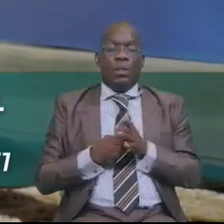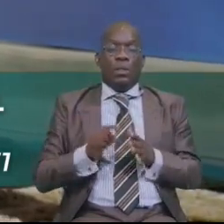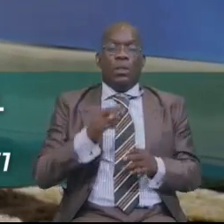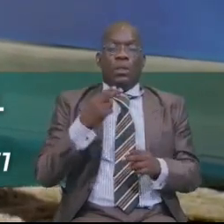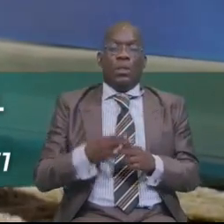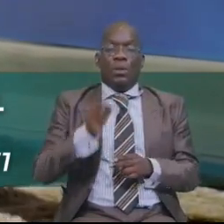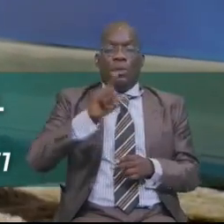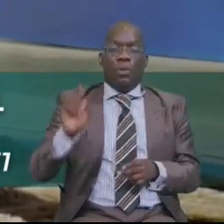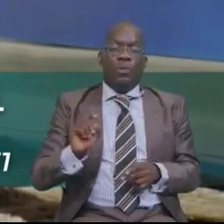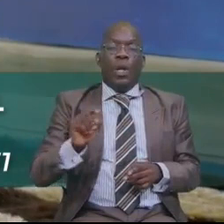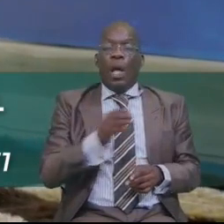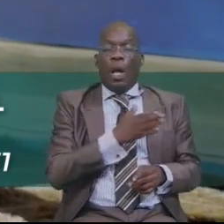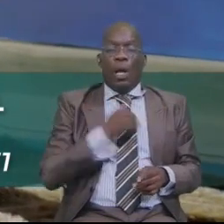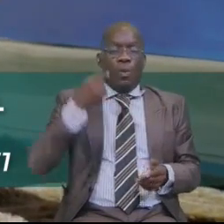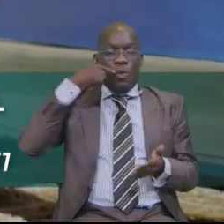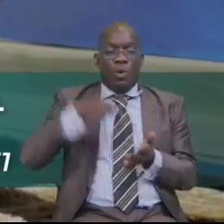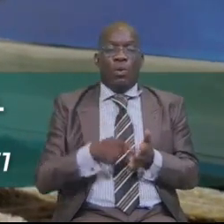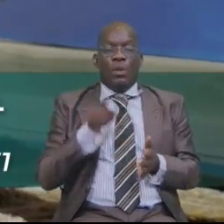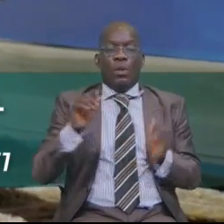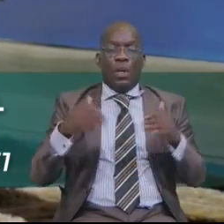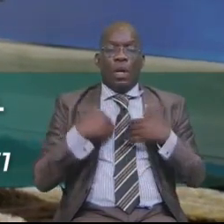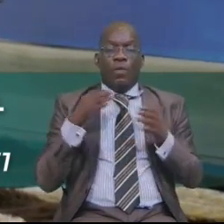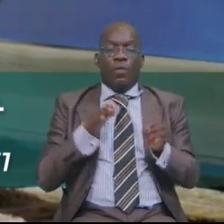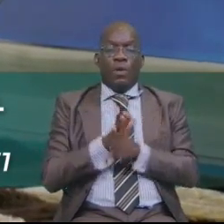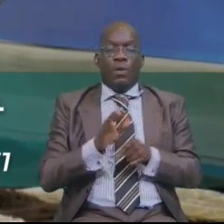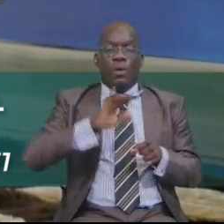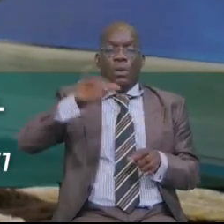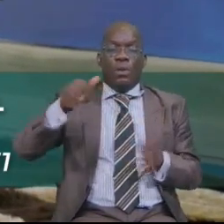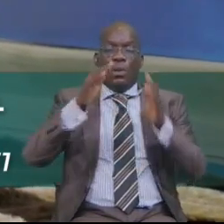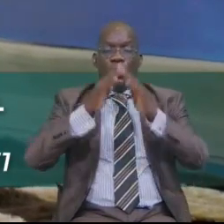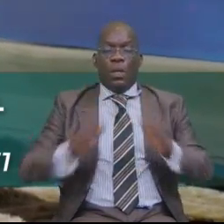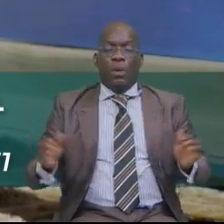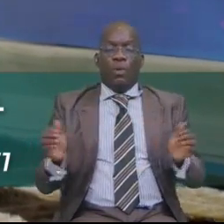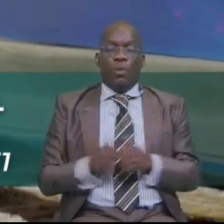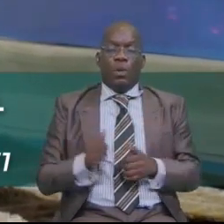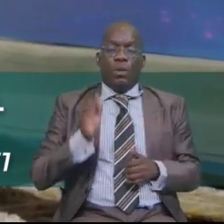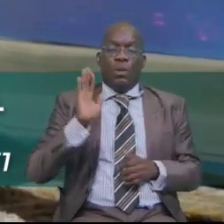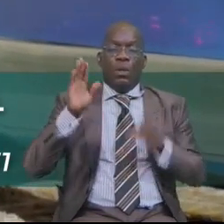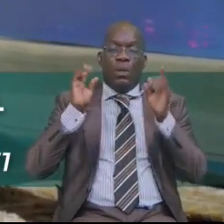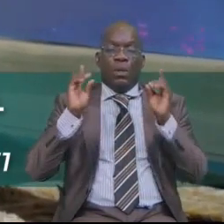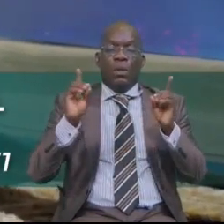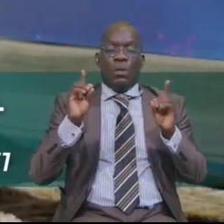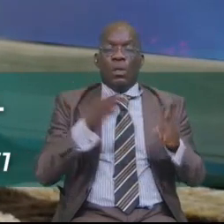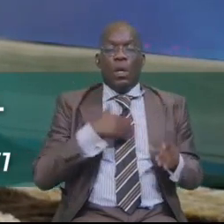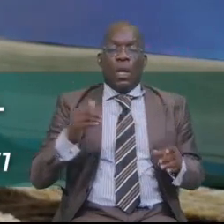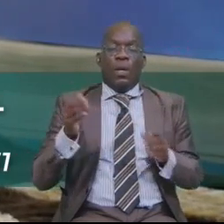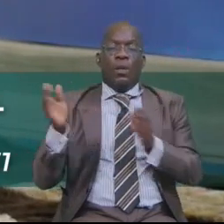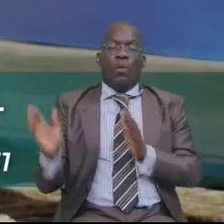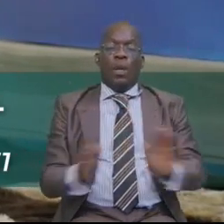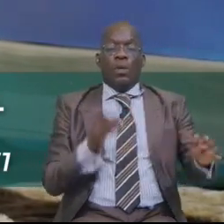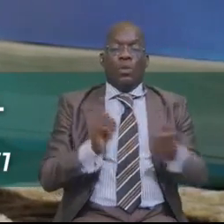have filled Jerusalem with your doctrine and intend to bring this